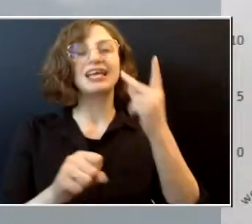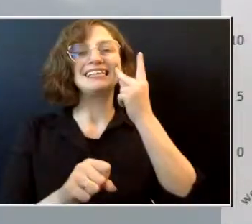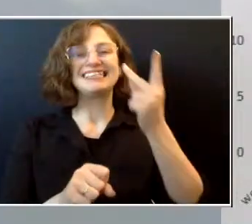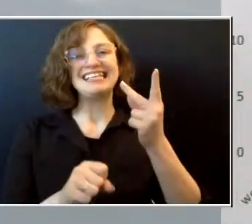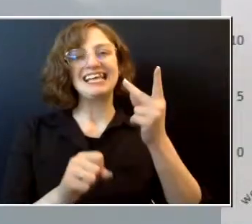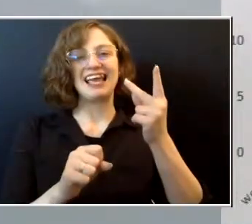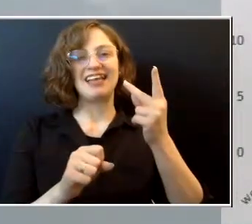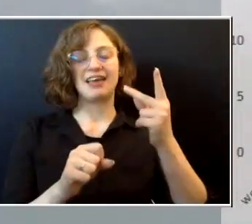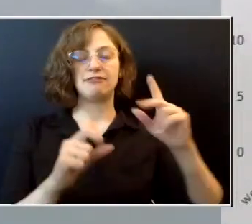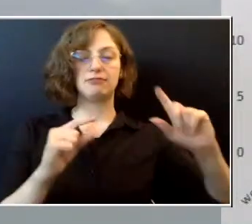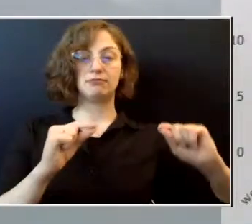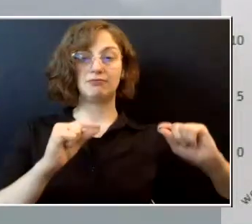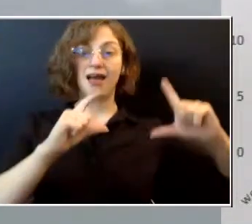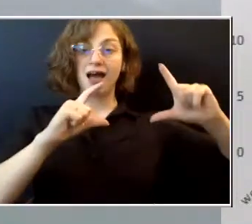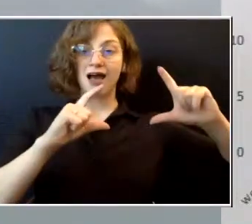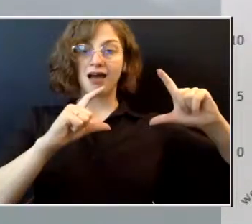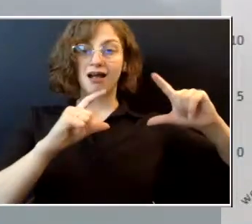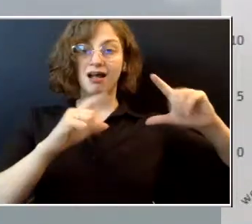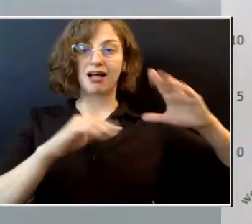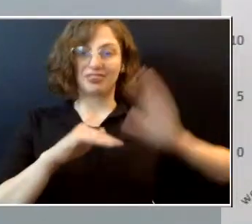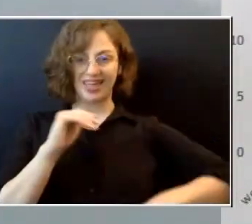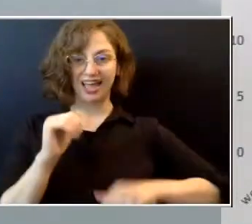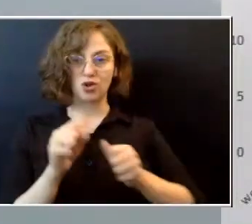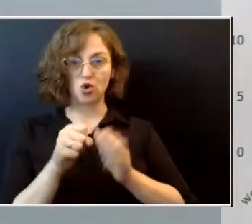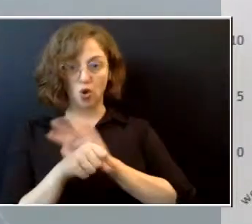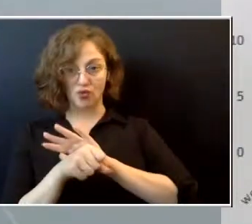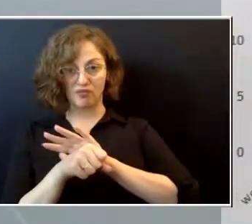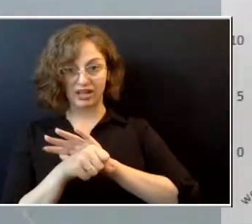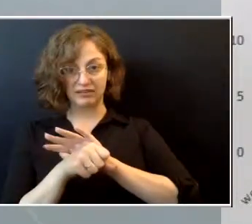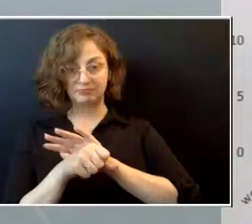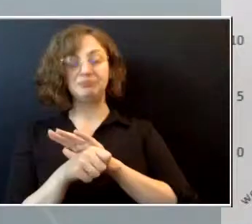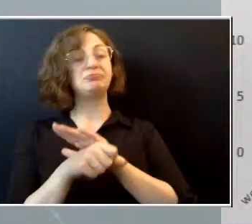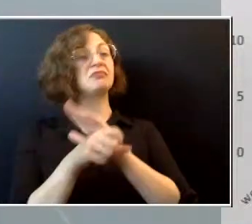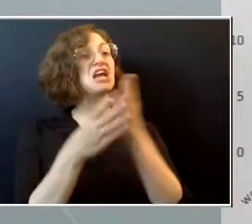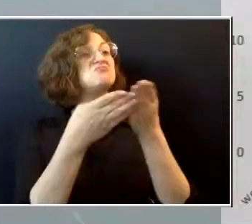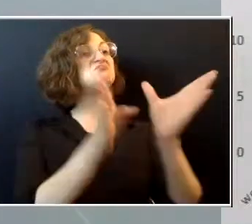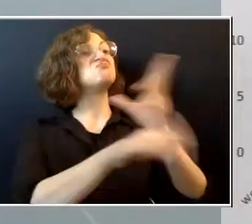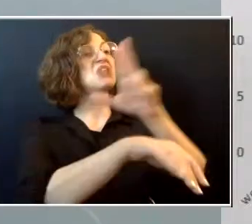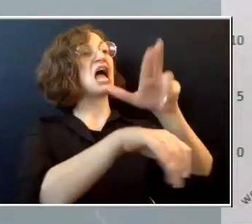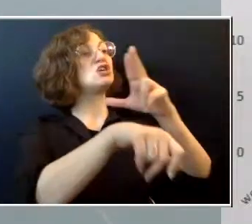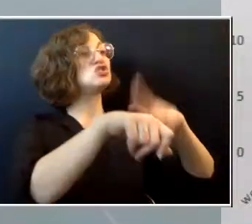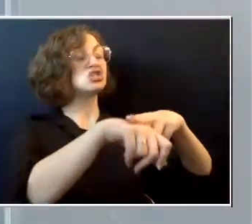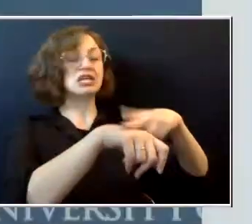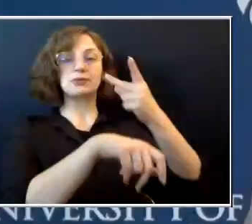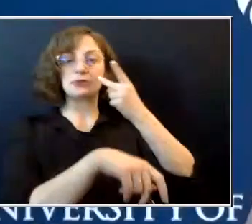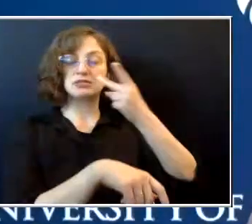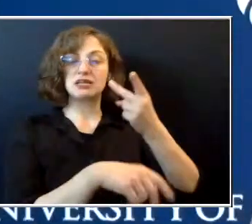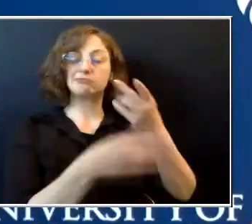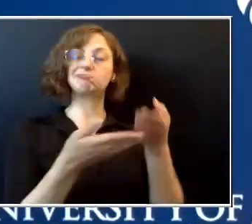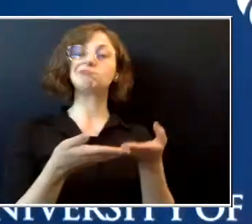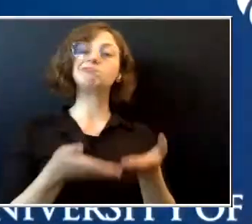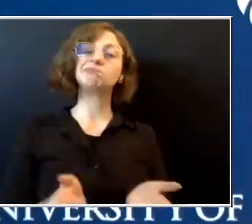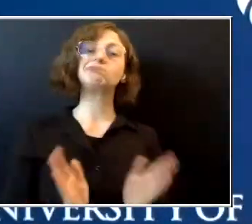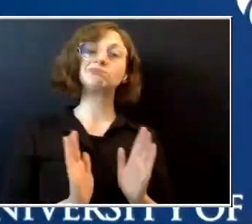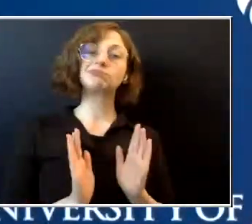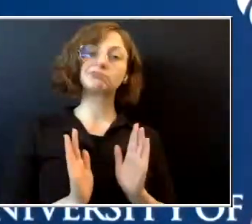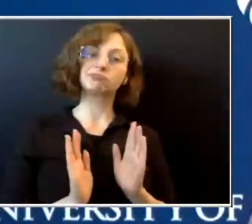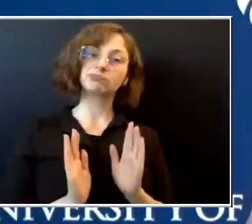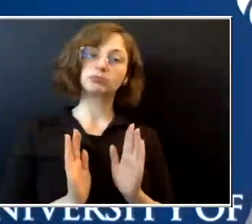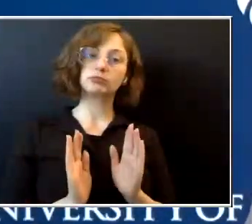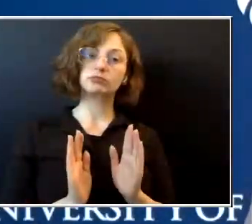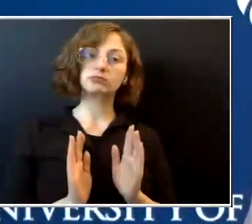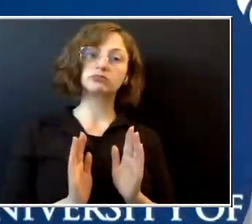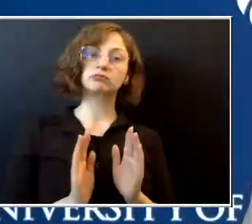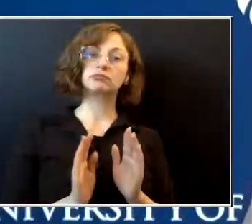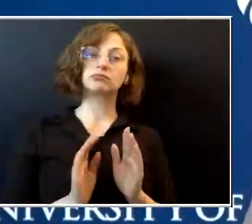COVID admissions. And nationally what they're seeing is that overall it does remain decreasing as far